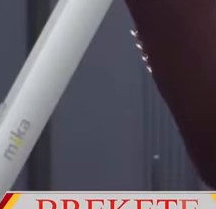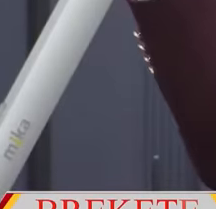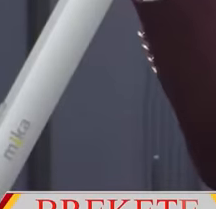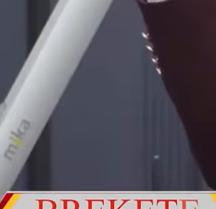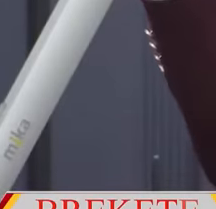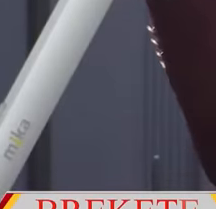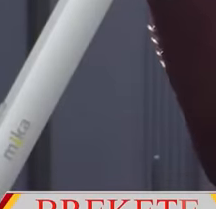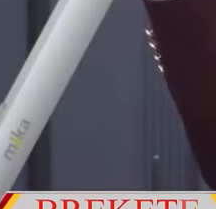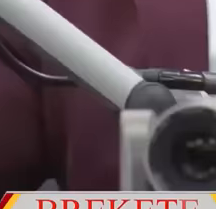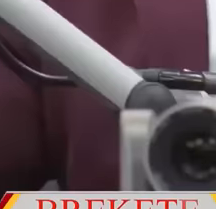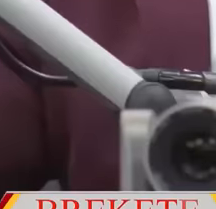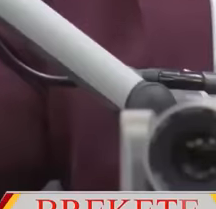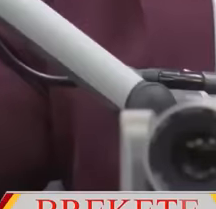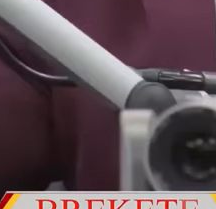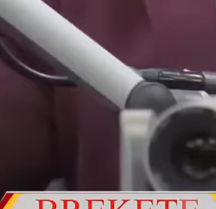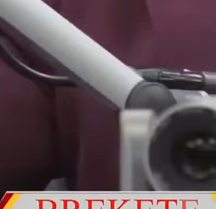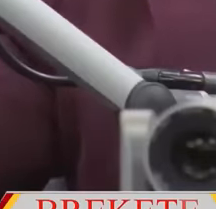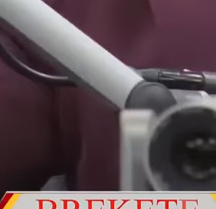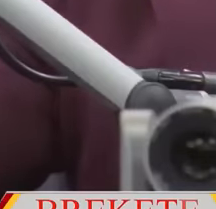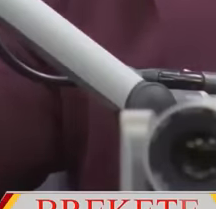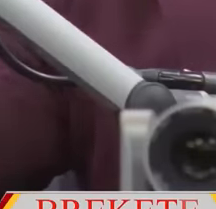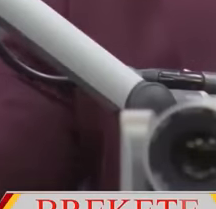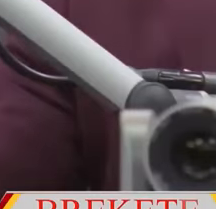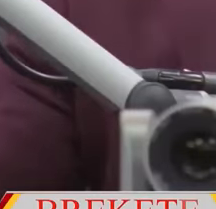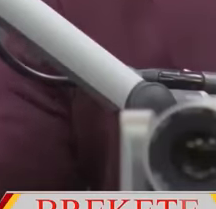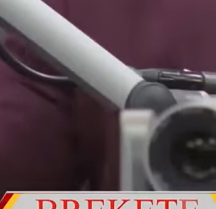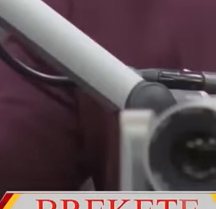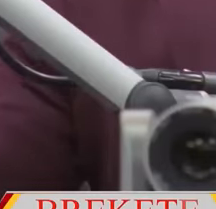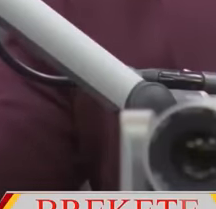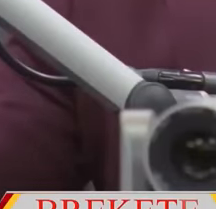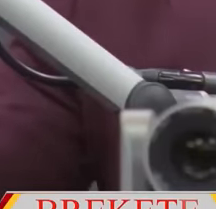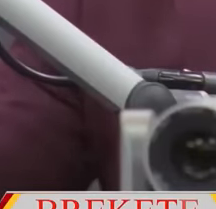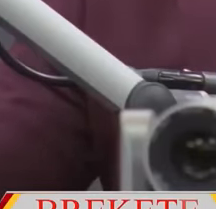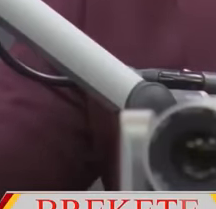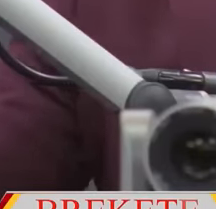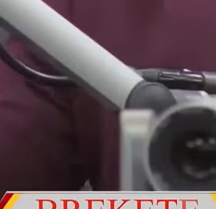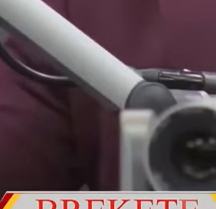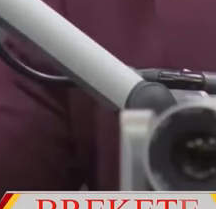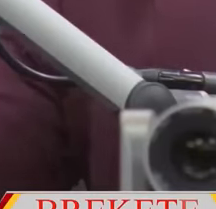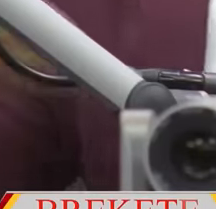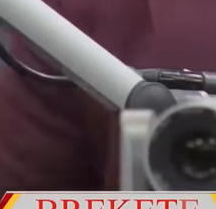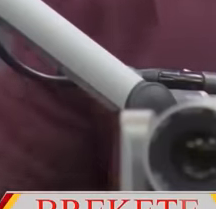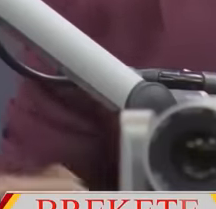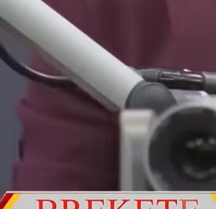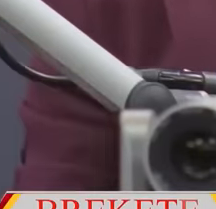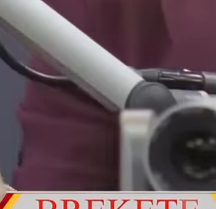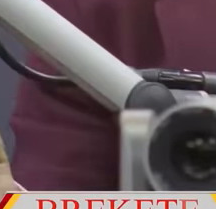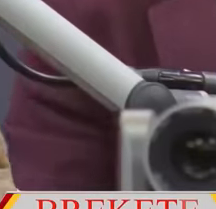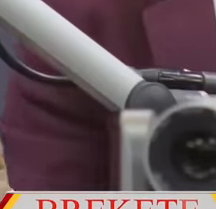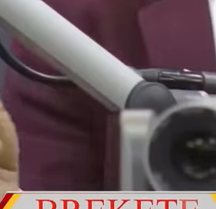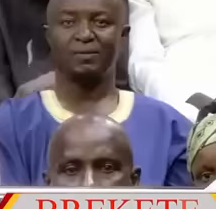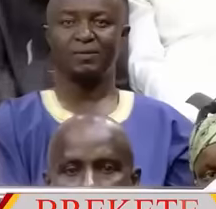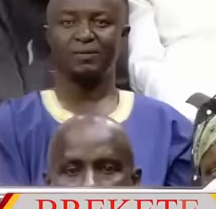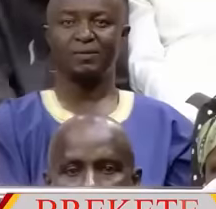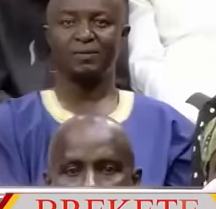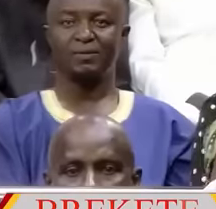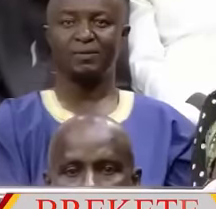to one other hotel for area 11. And all the things where then they do, are they here?